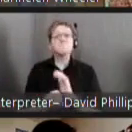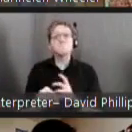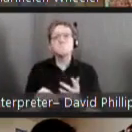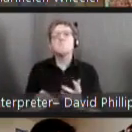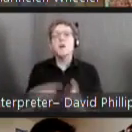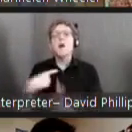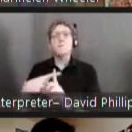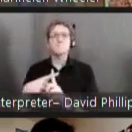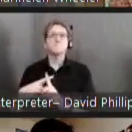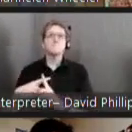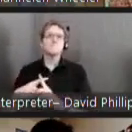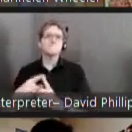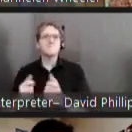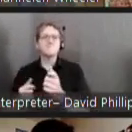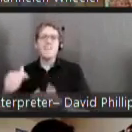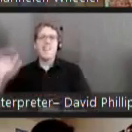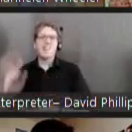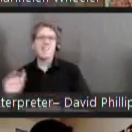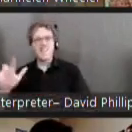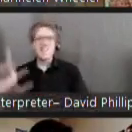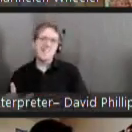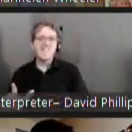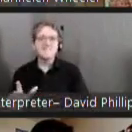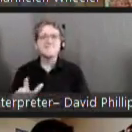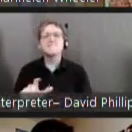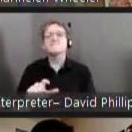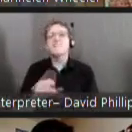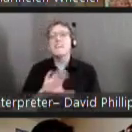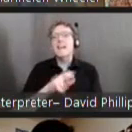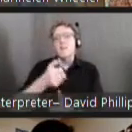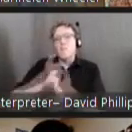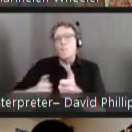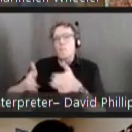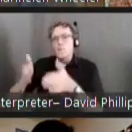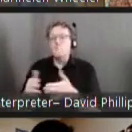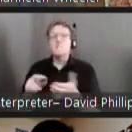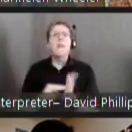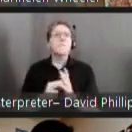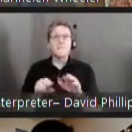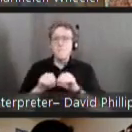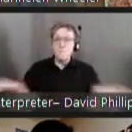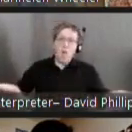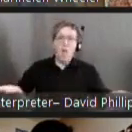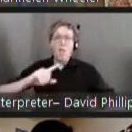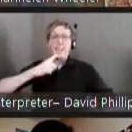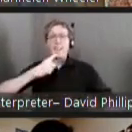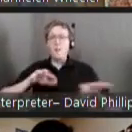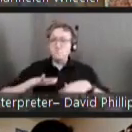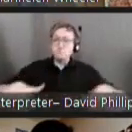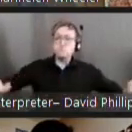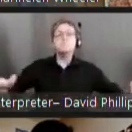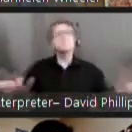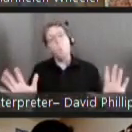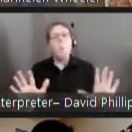per capita, which just means that as far as COVID-19 spreading, it is not spreading as severely in Alachua County as some other places in the